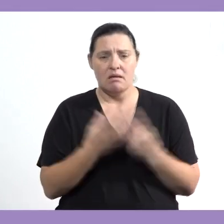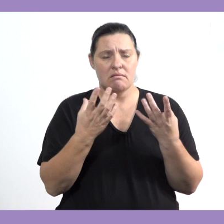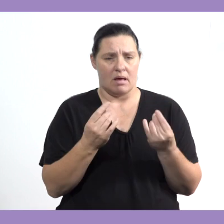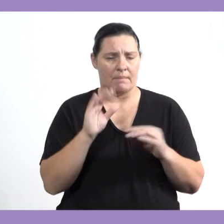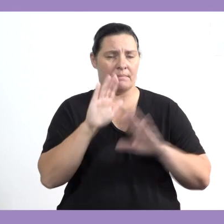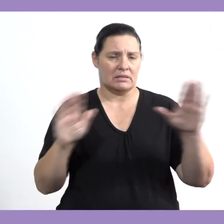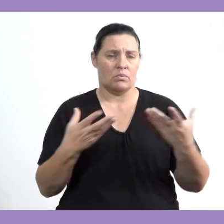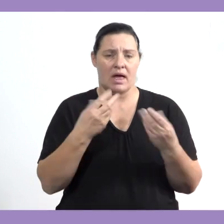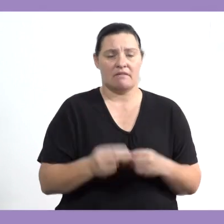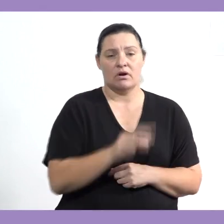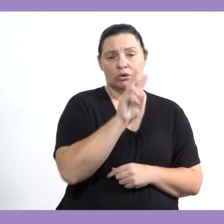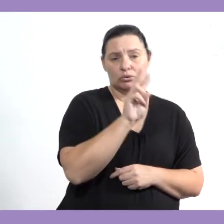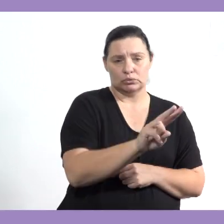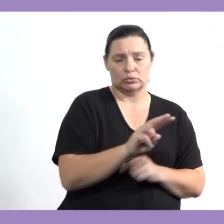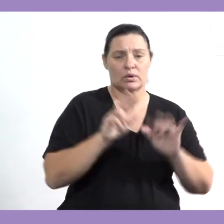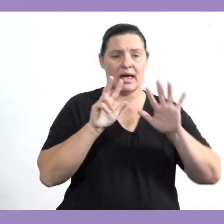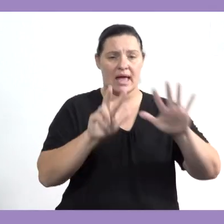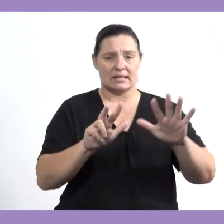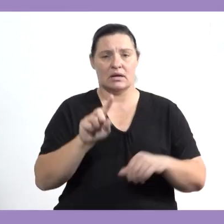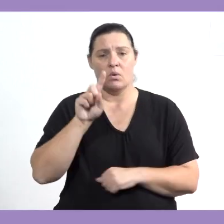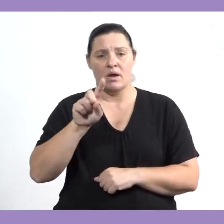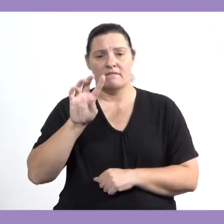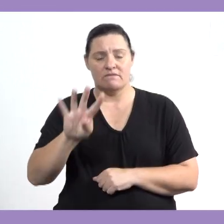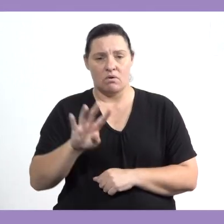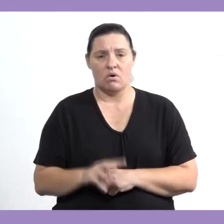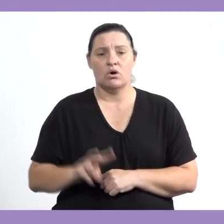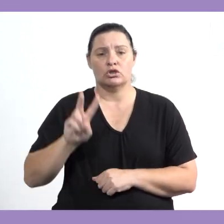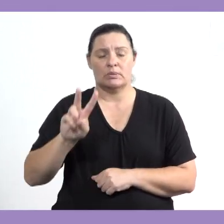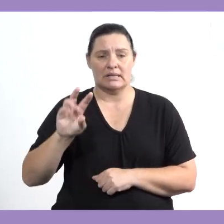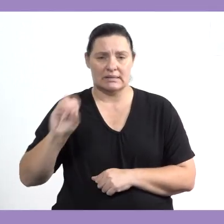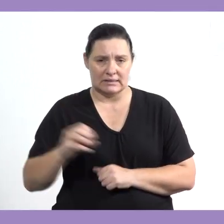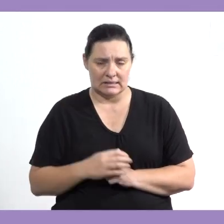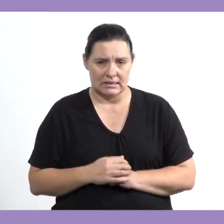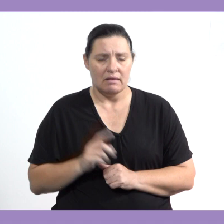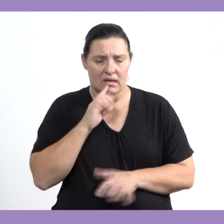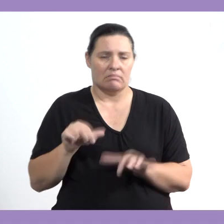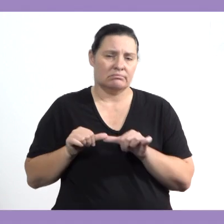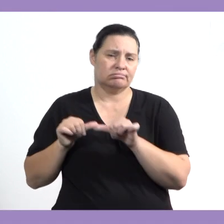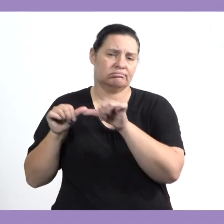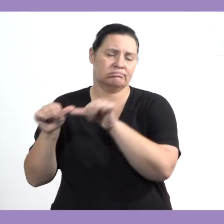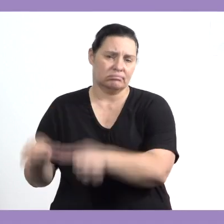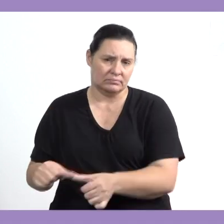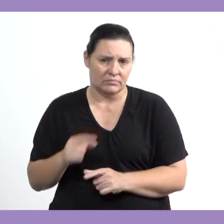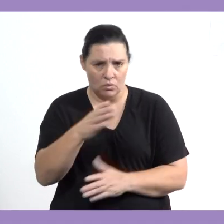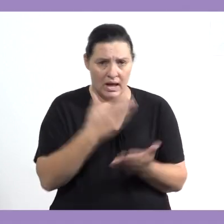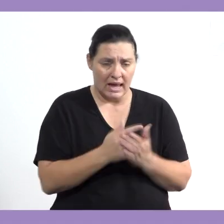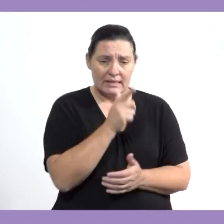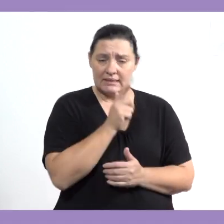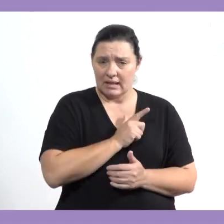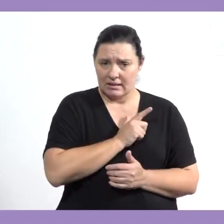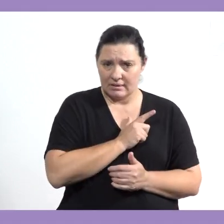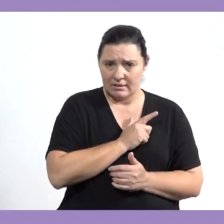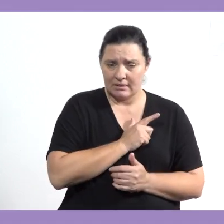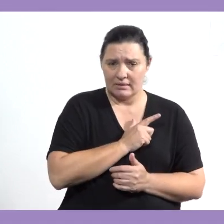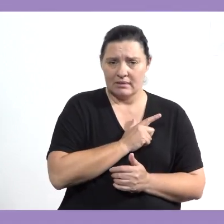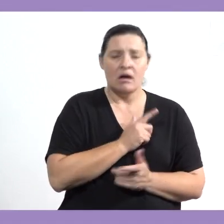that is a numeric pattern. We have 2, 8, 14, 20, and the pattern continues. But can you